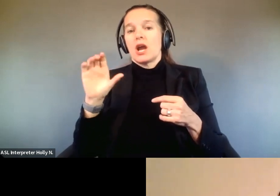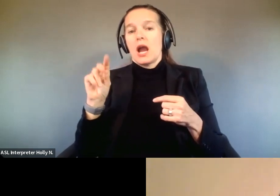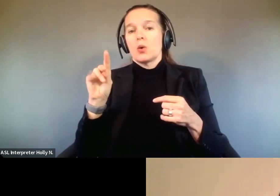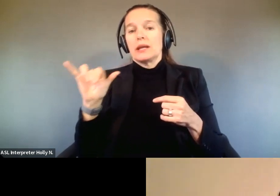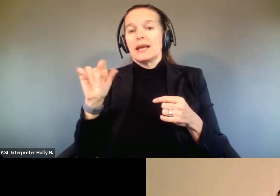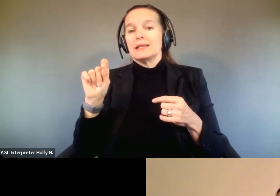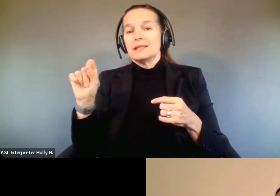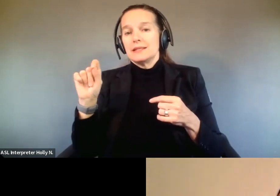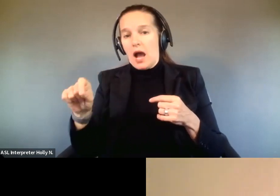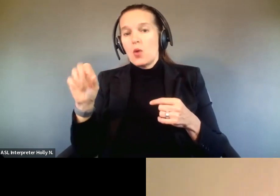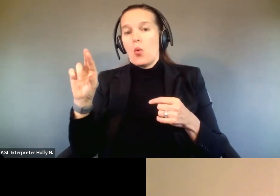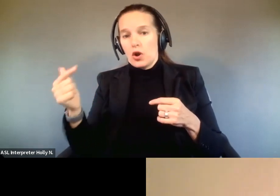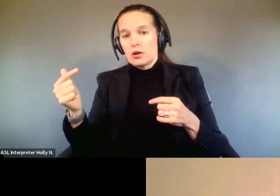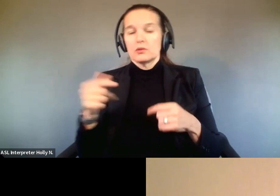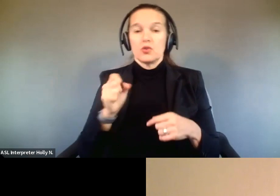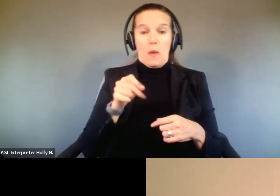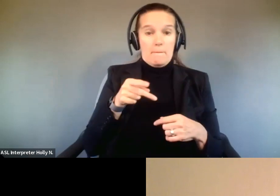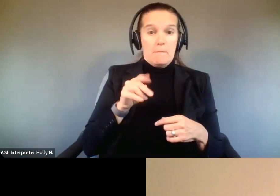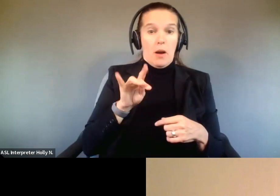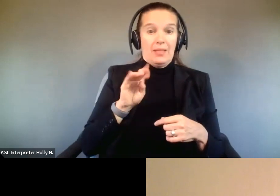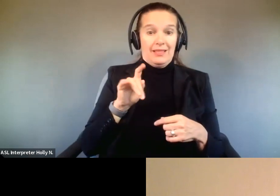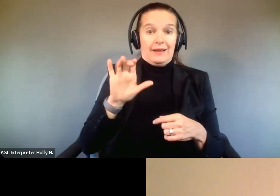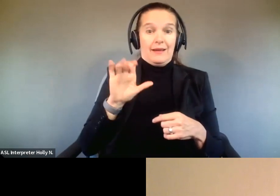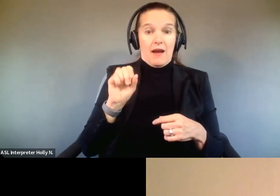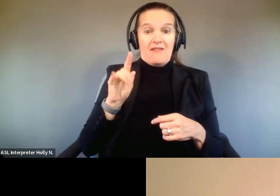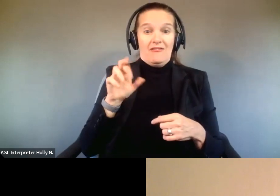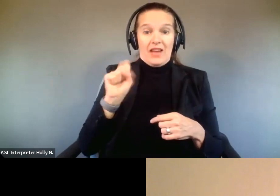sonoma-county.org. That's public affairs, it's one word, at